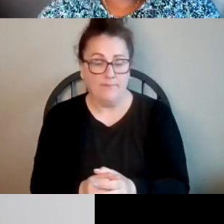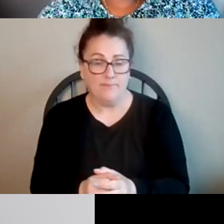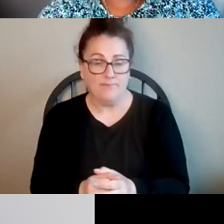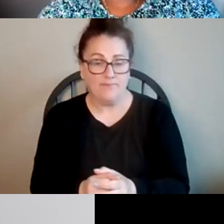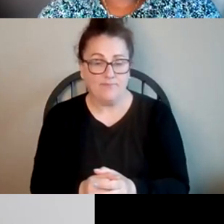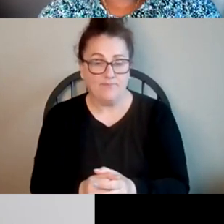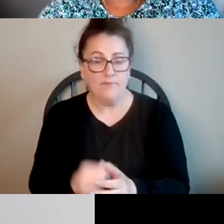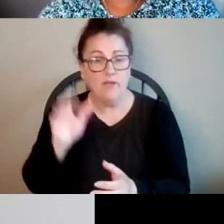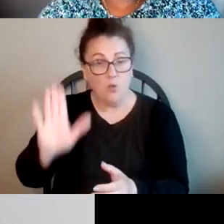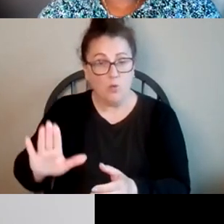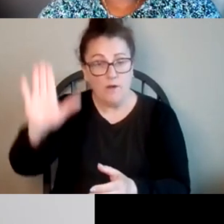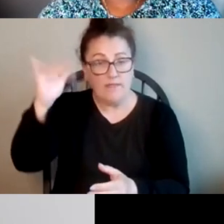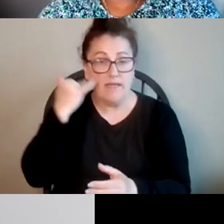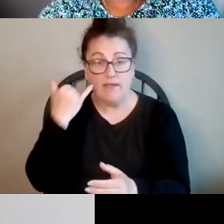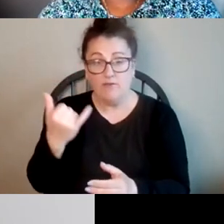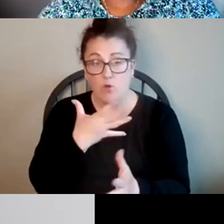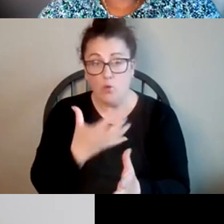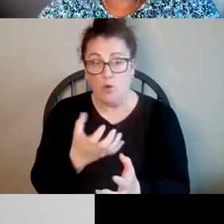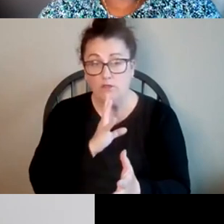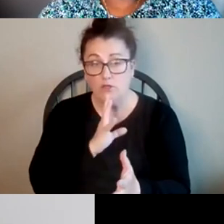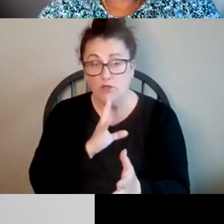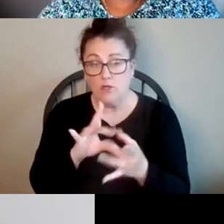Please raise your hand if you wish to speak.